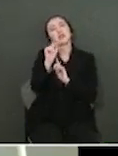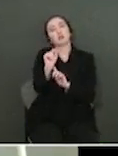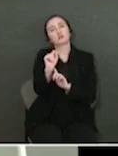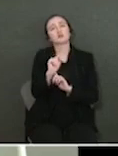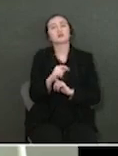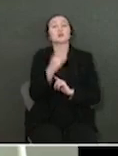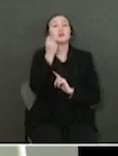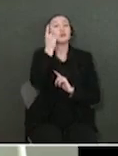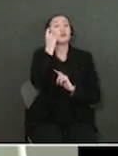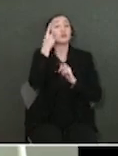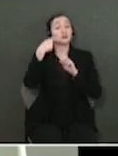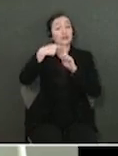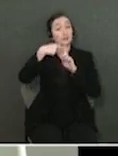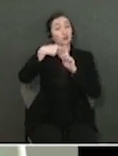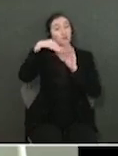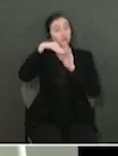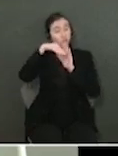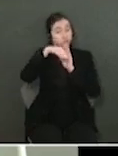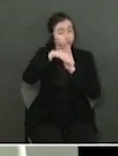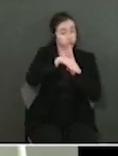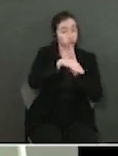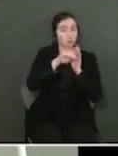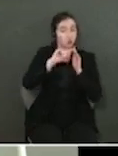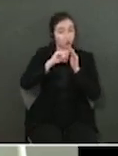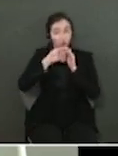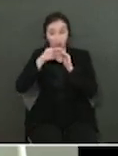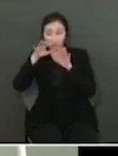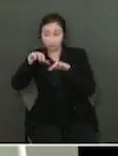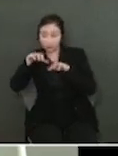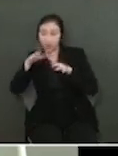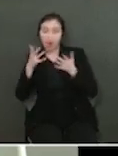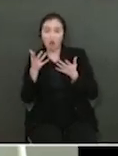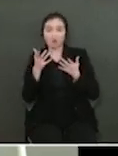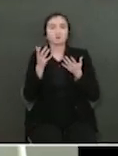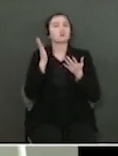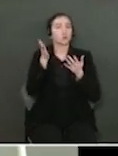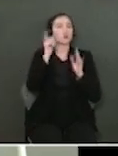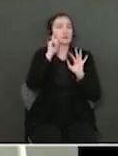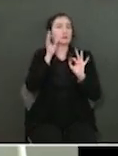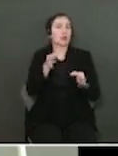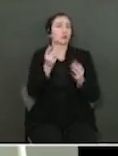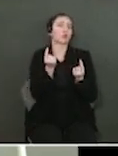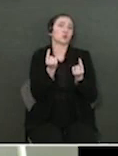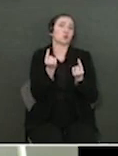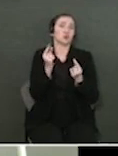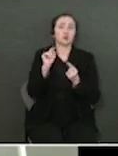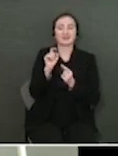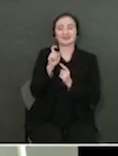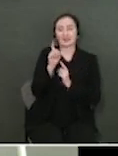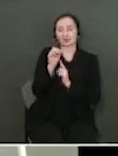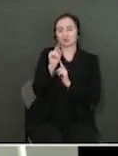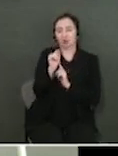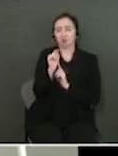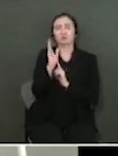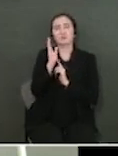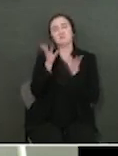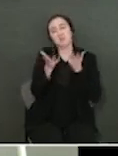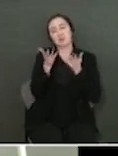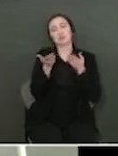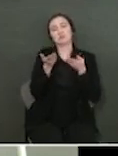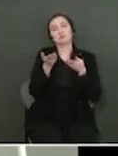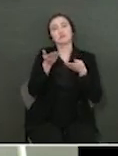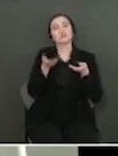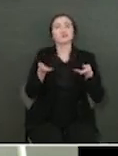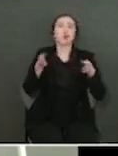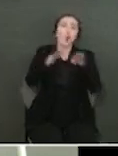starts to drop and there's precipitation, we will make a decision in conjunction with TxDOT to close the highways, the elevated